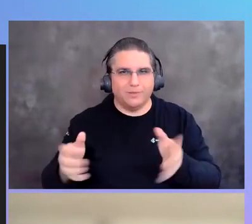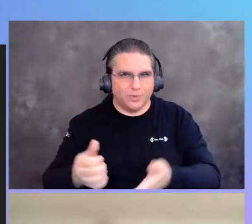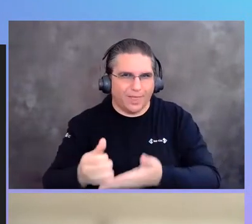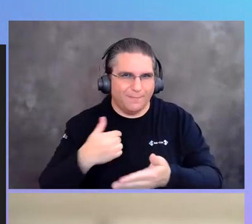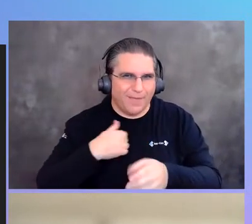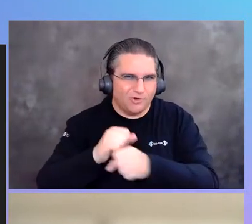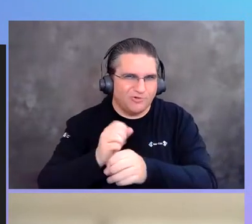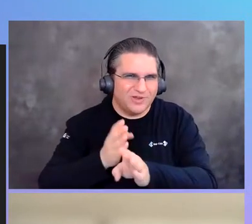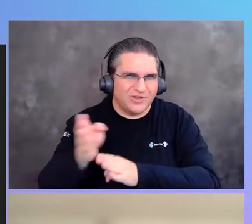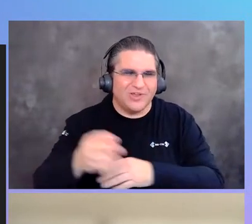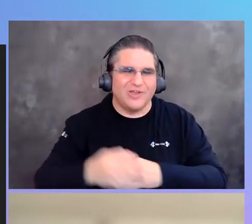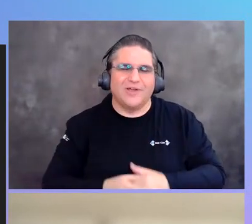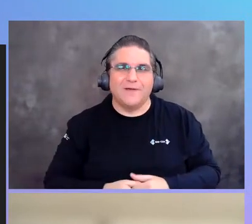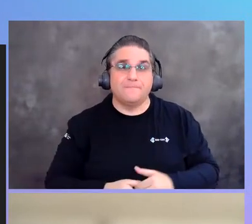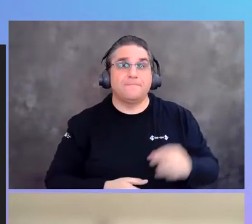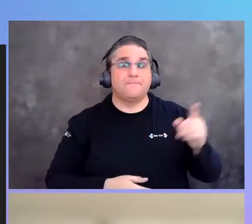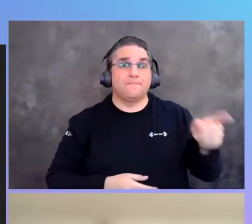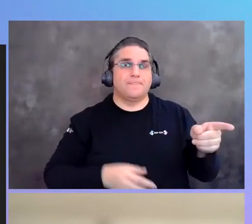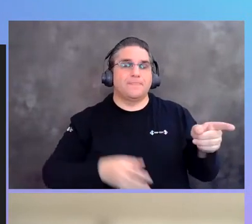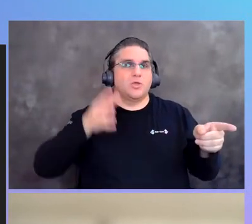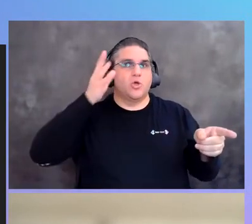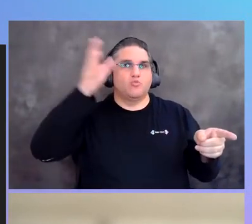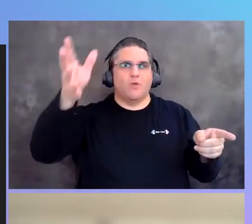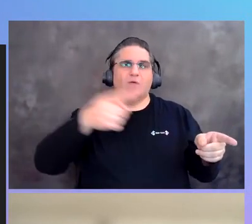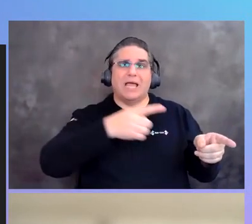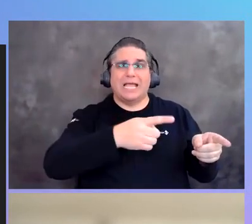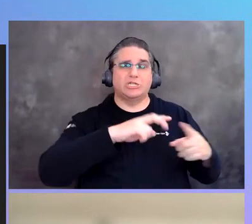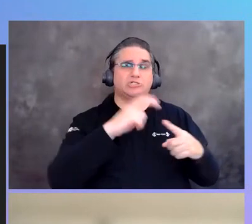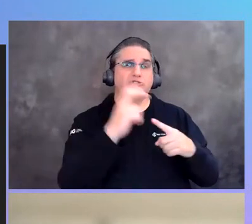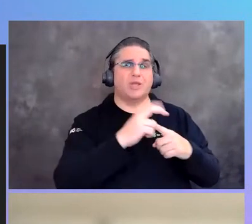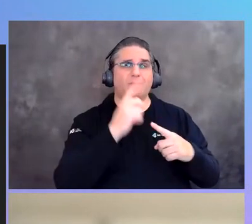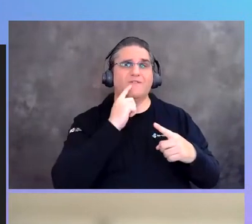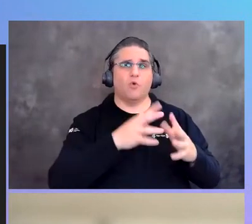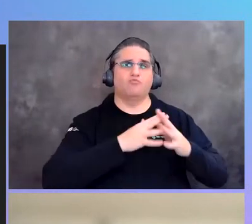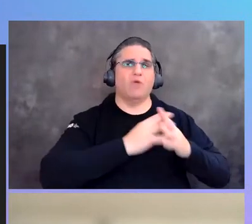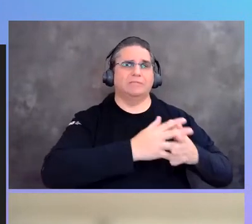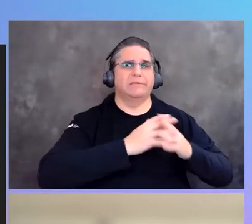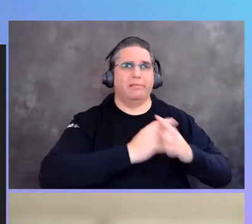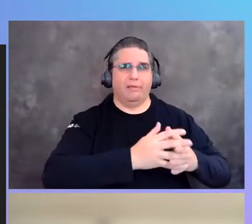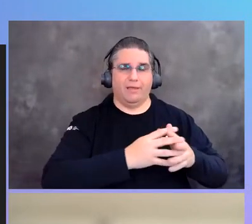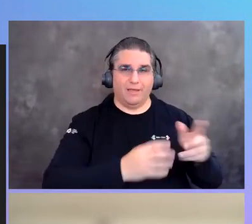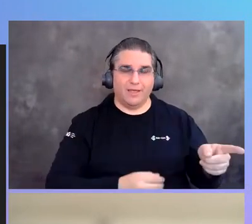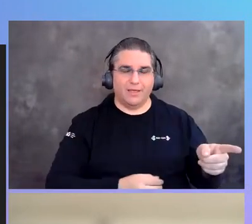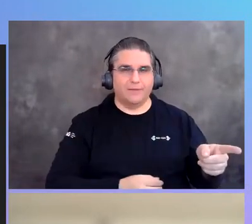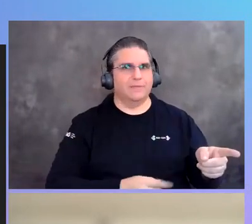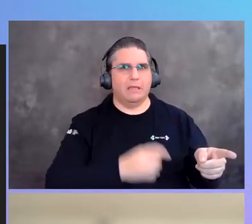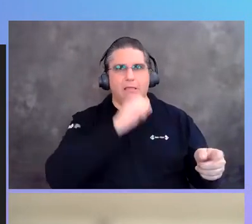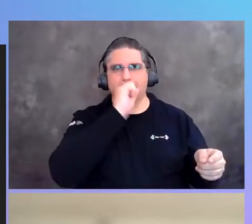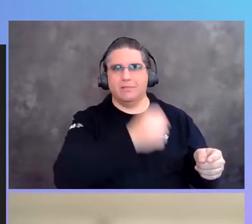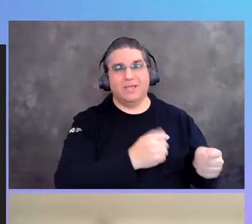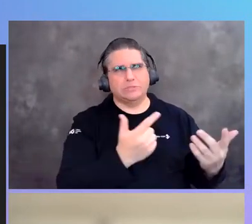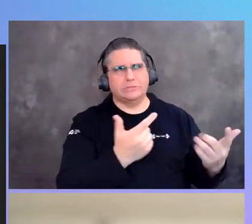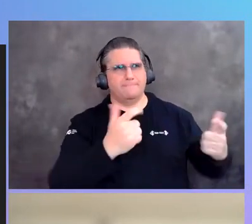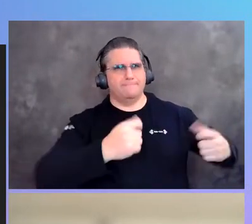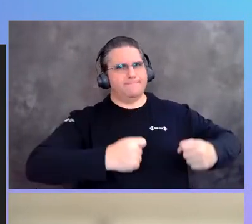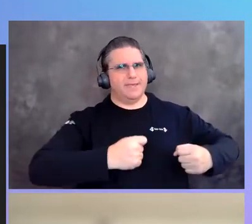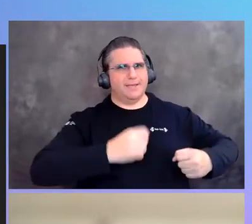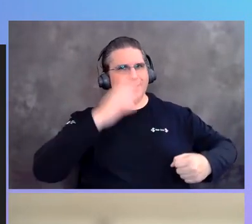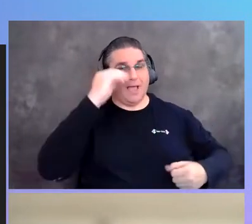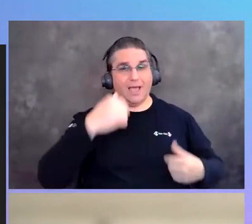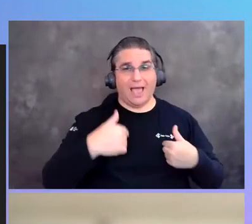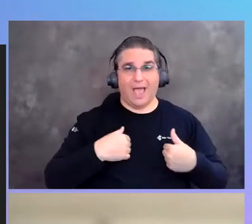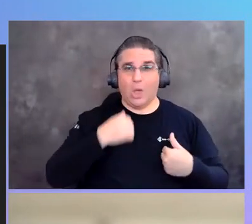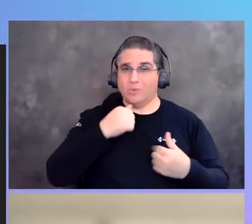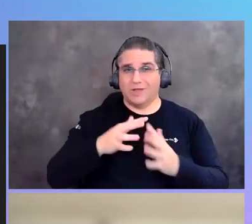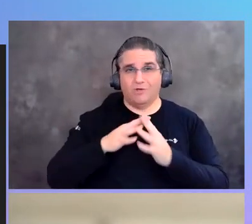was a champion Cornish wrestler as well. So he was into wrestling. He's quite a big chap. And although I wasn't a wrestler,